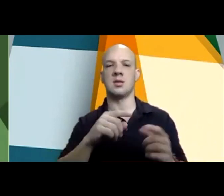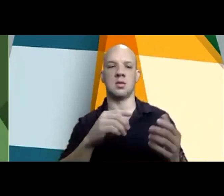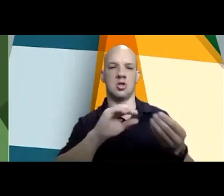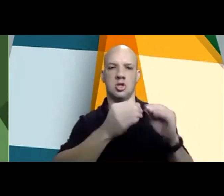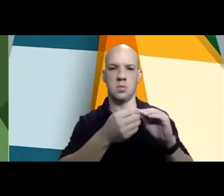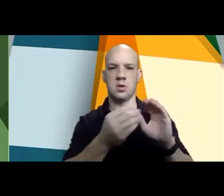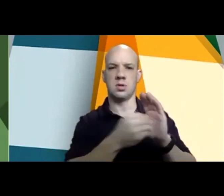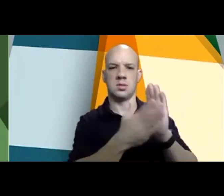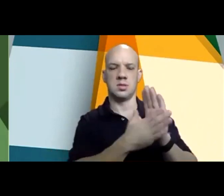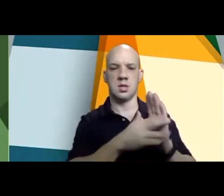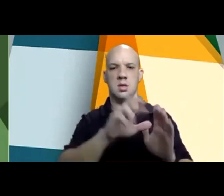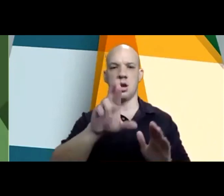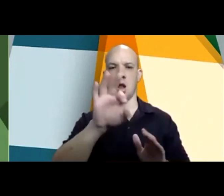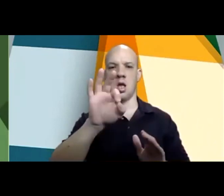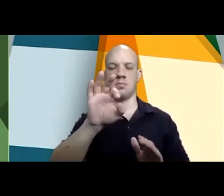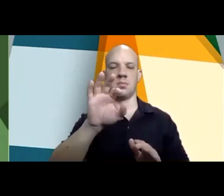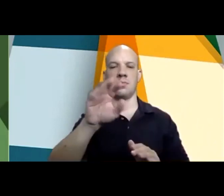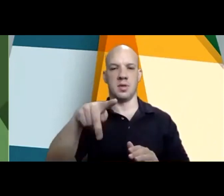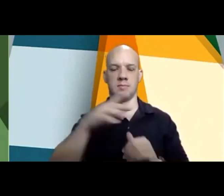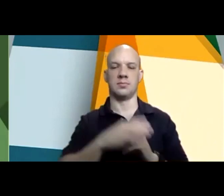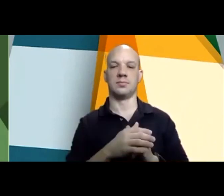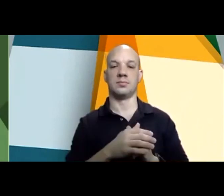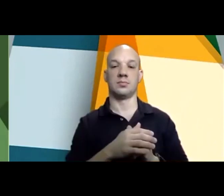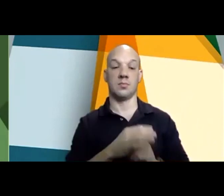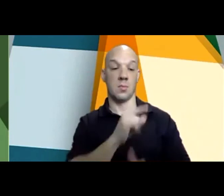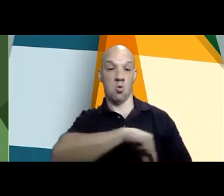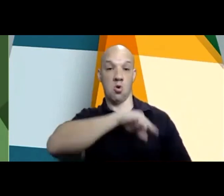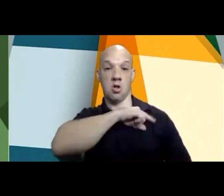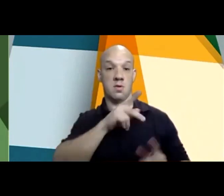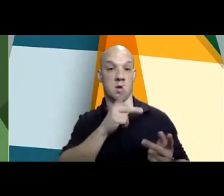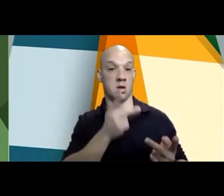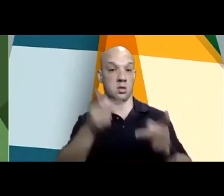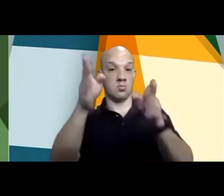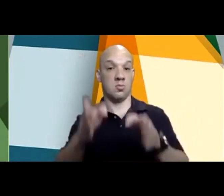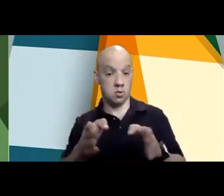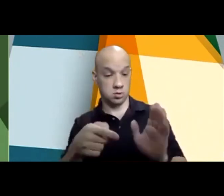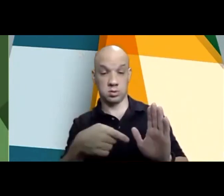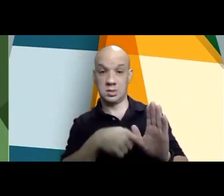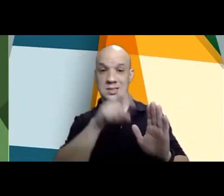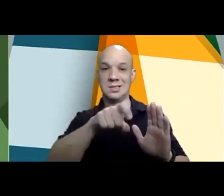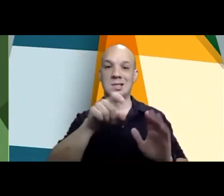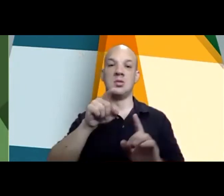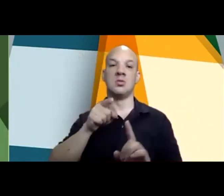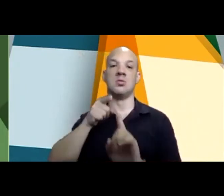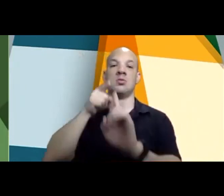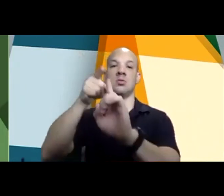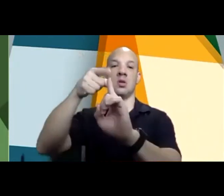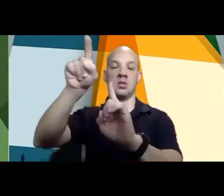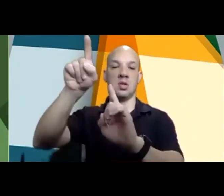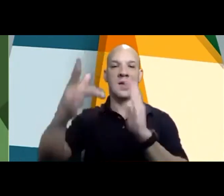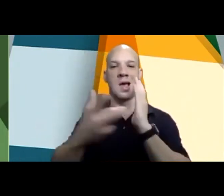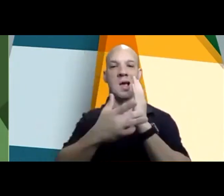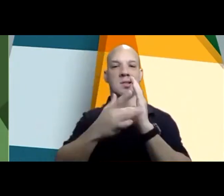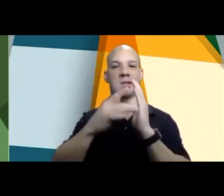be considered a qualified proposer, proposers need to achieve a technical score rating